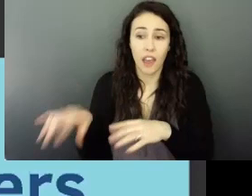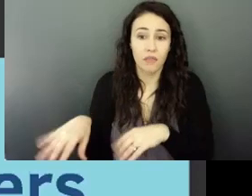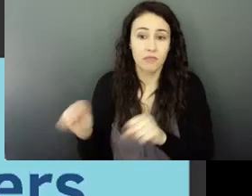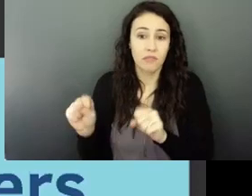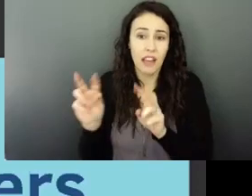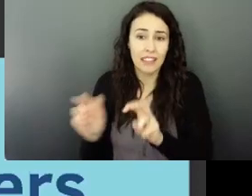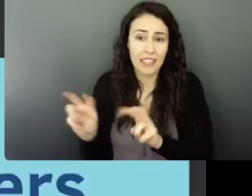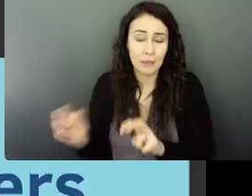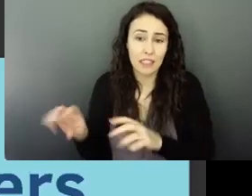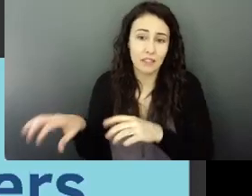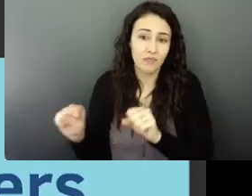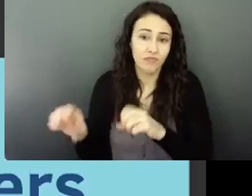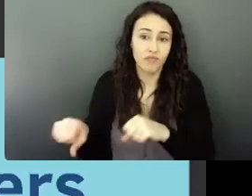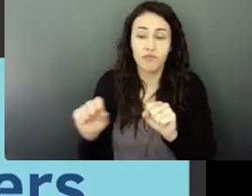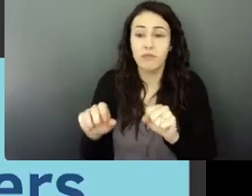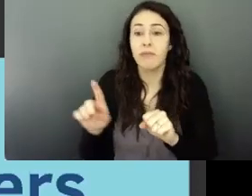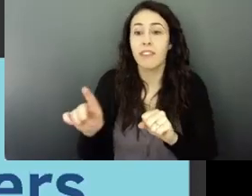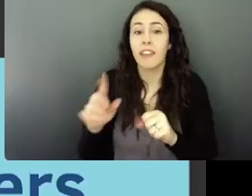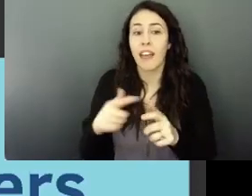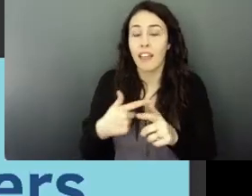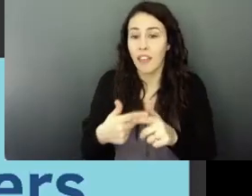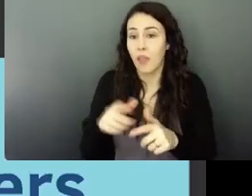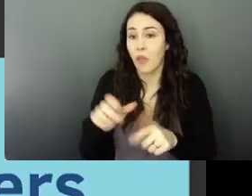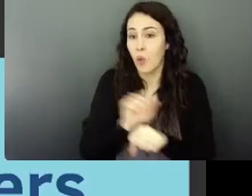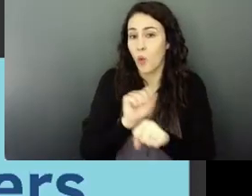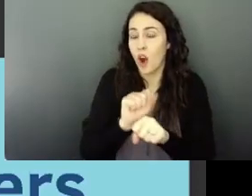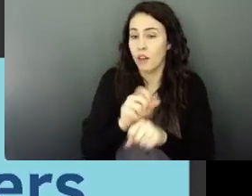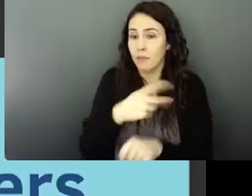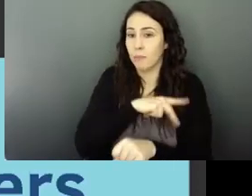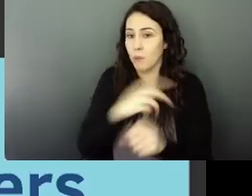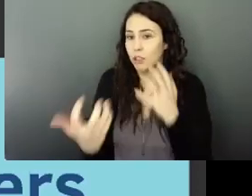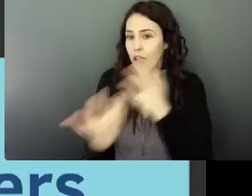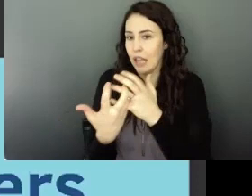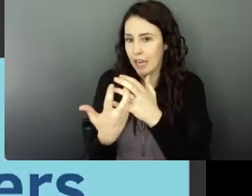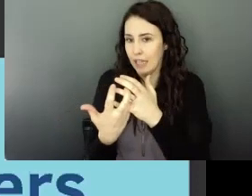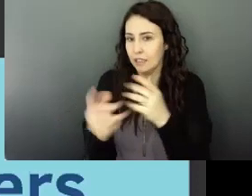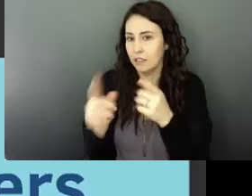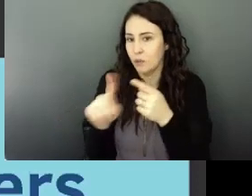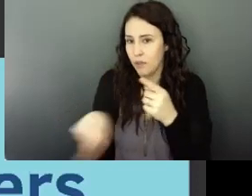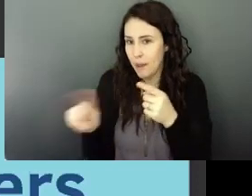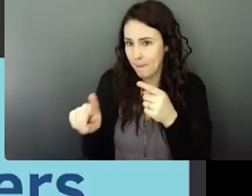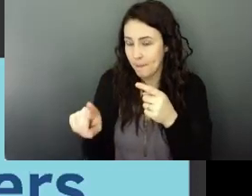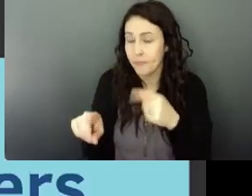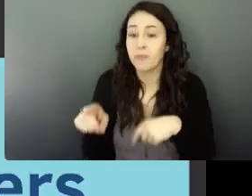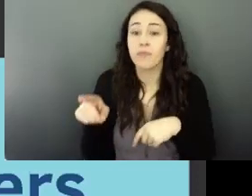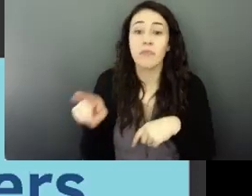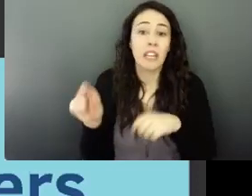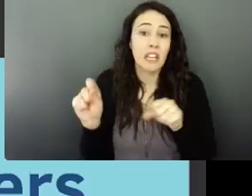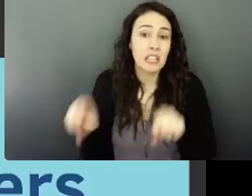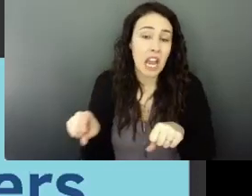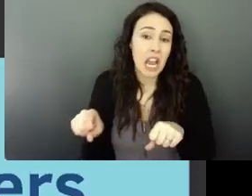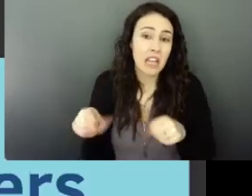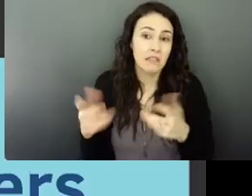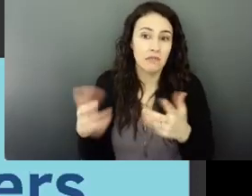the work is personalized to them. They can even take different types of classes within